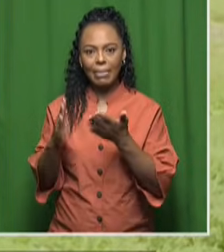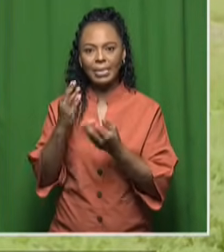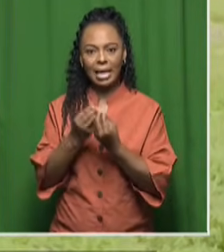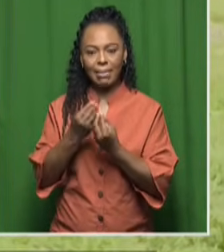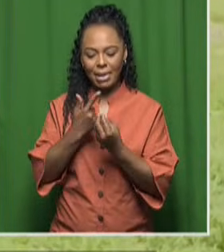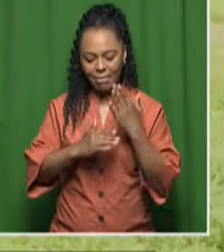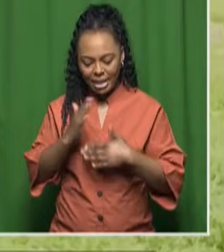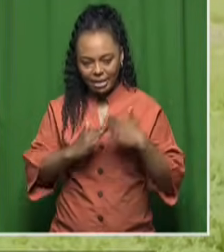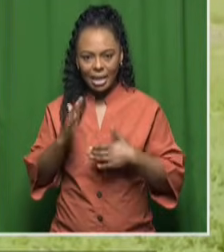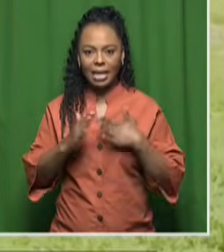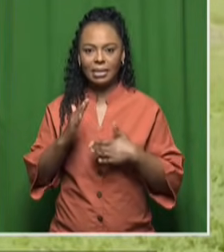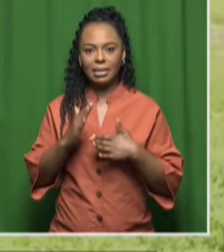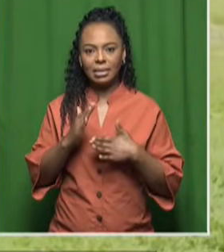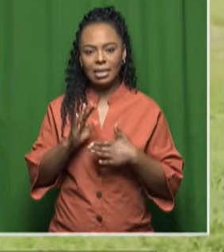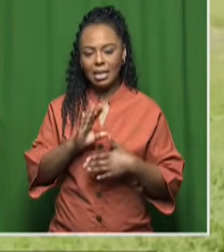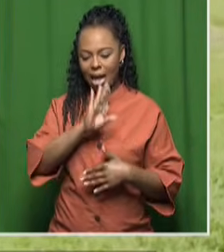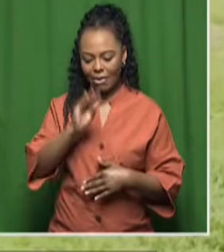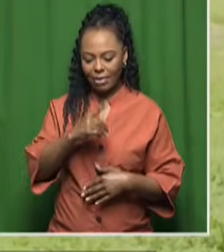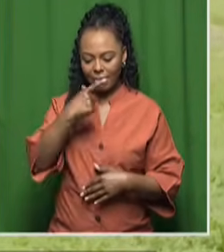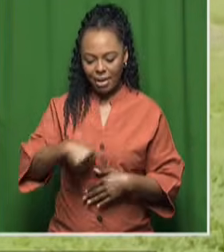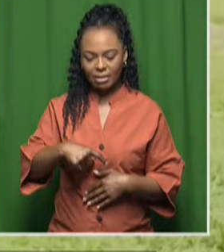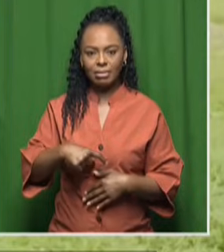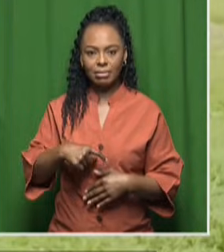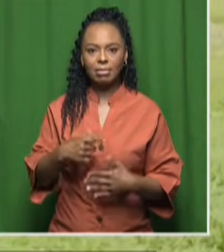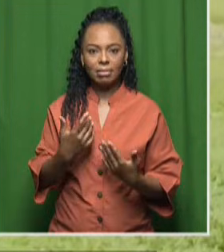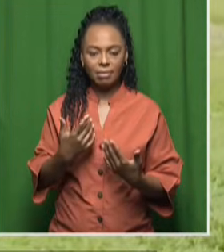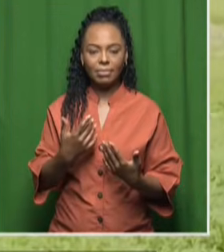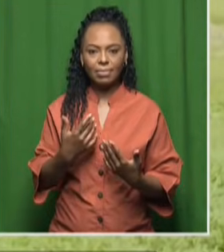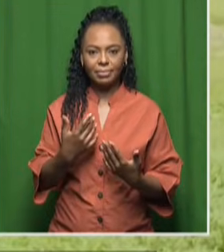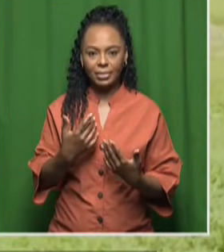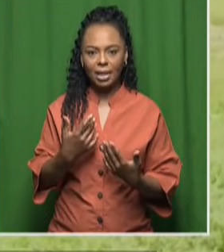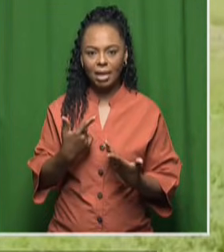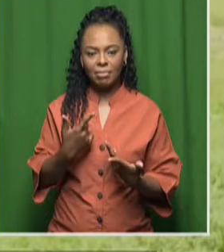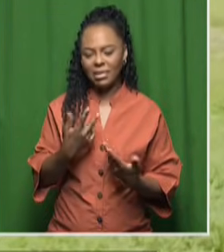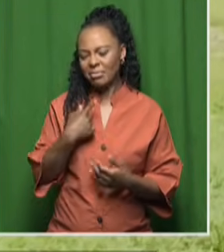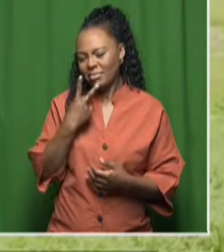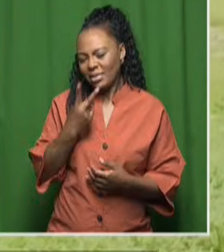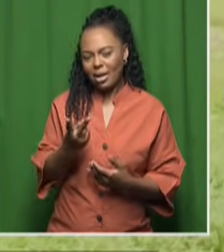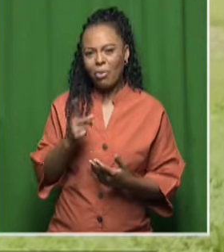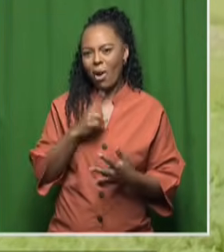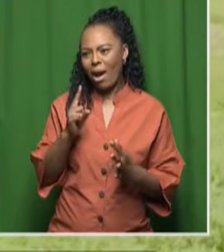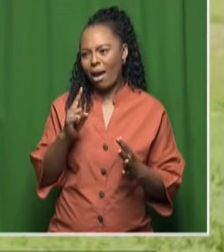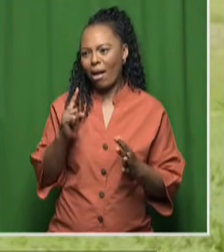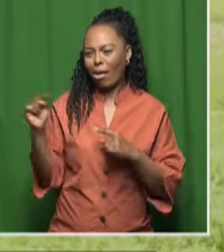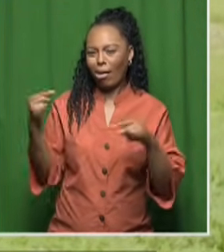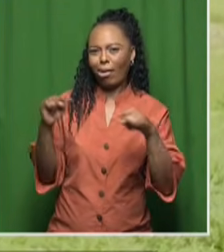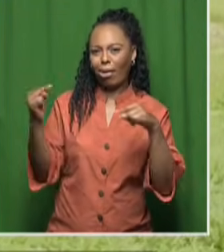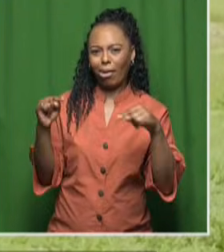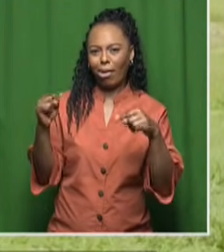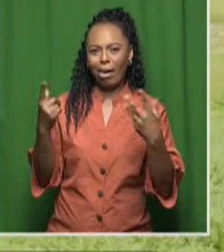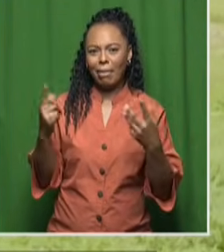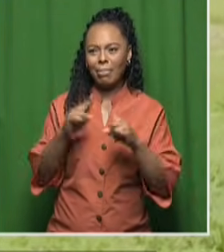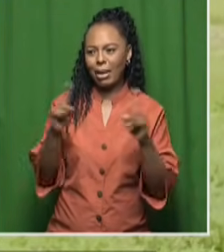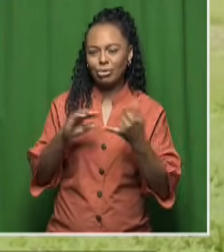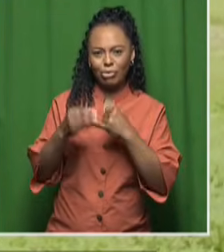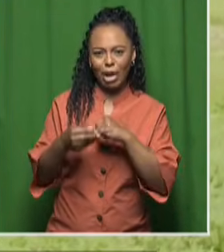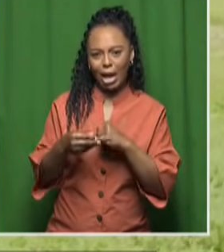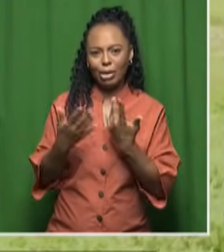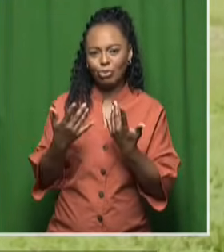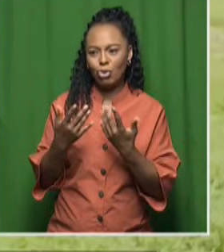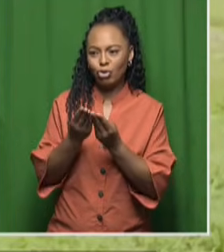African, and I don't see why we should work against each other while we're trying to solve one